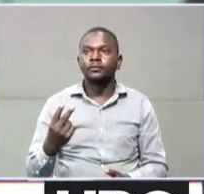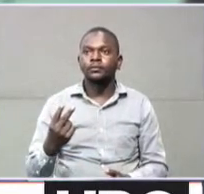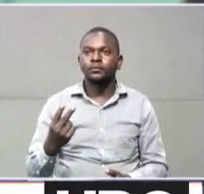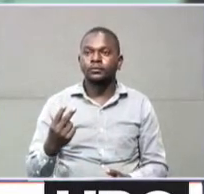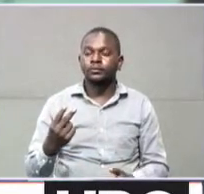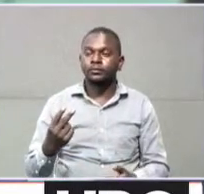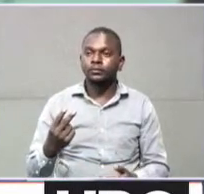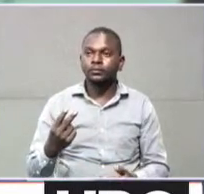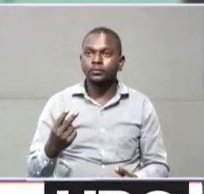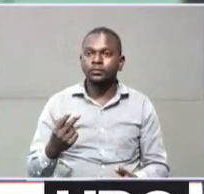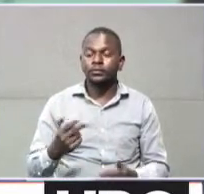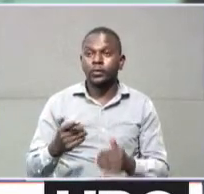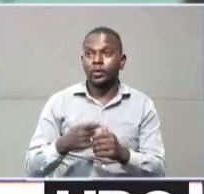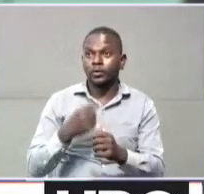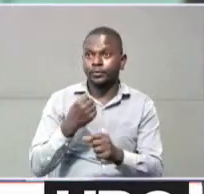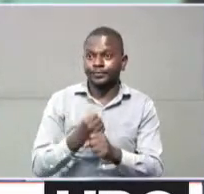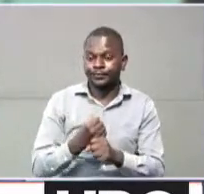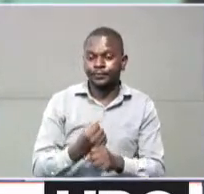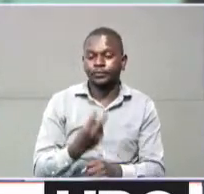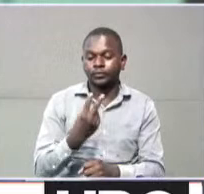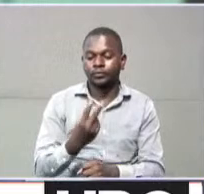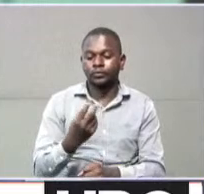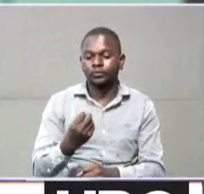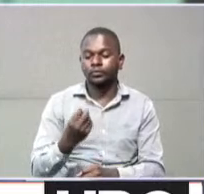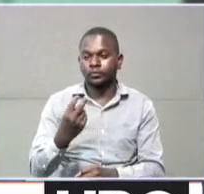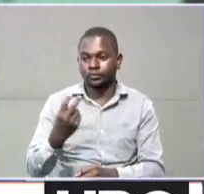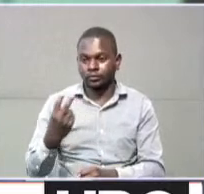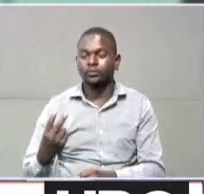has since august 2022